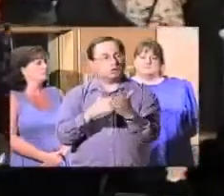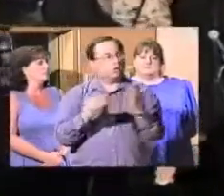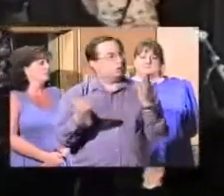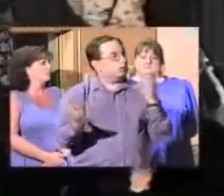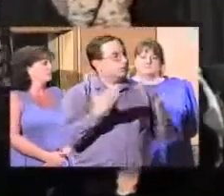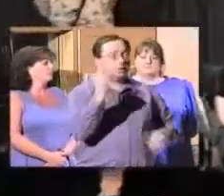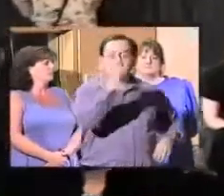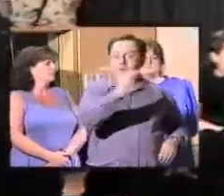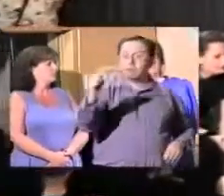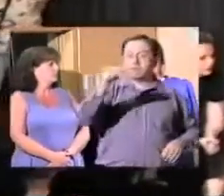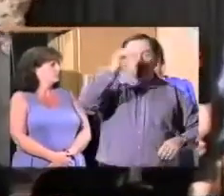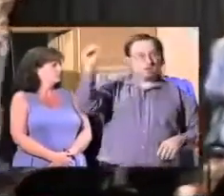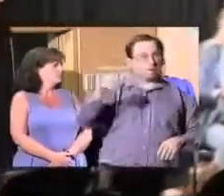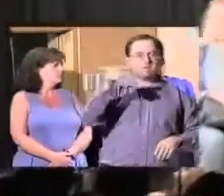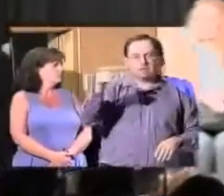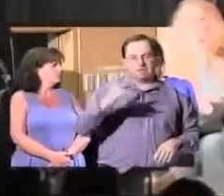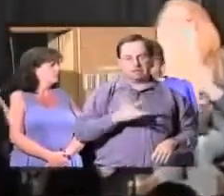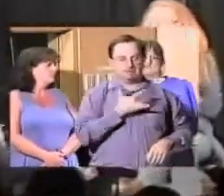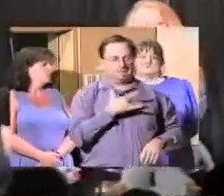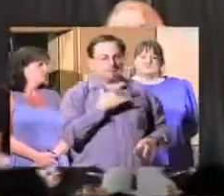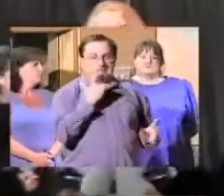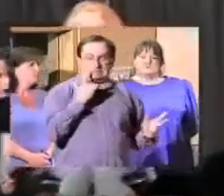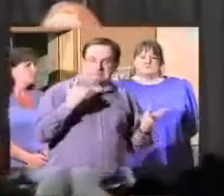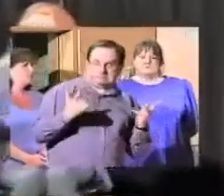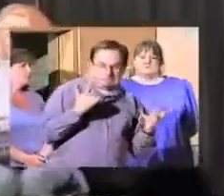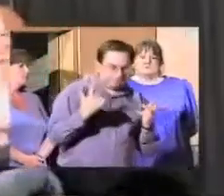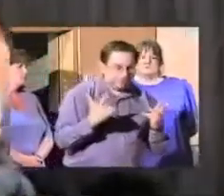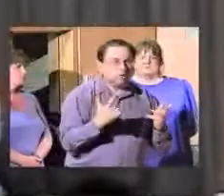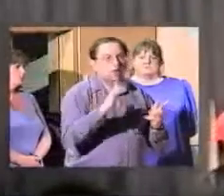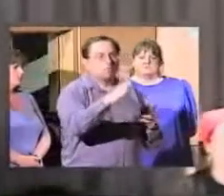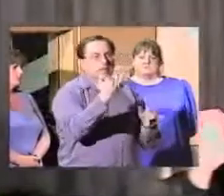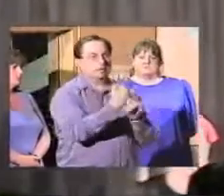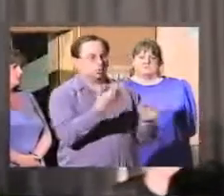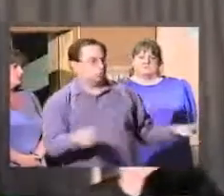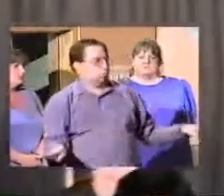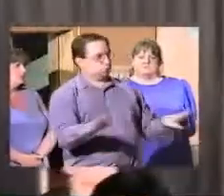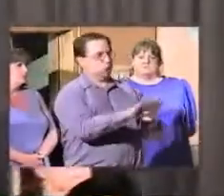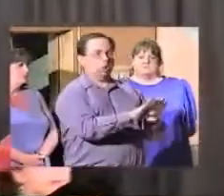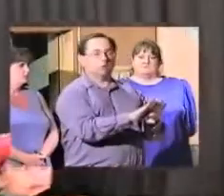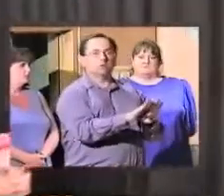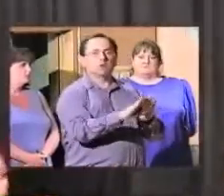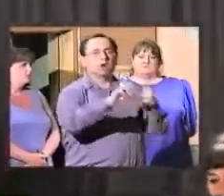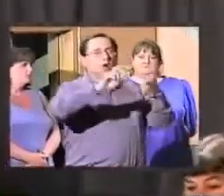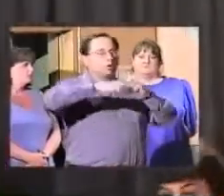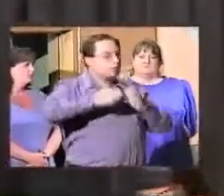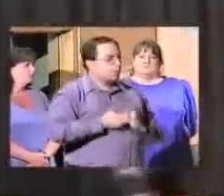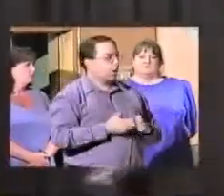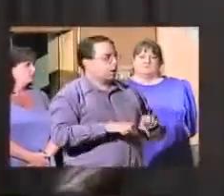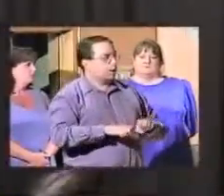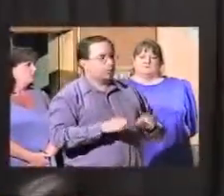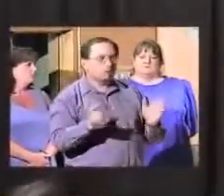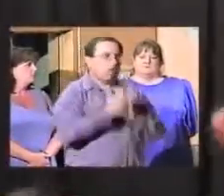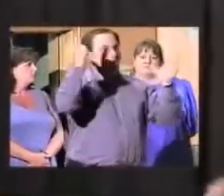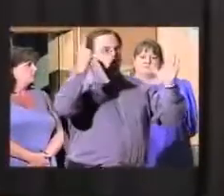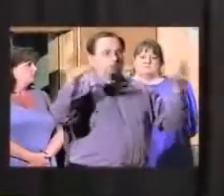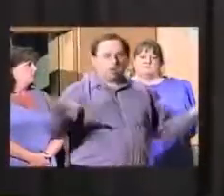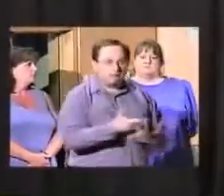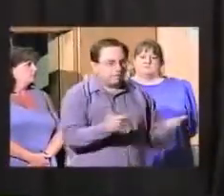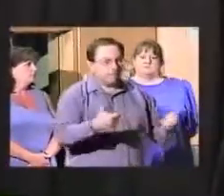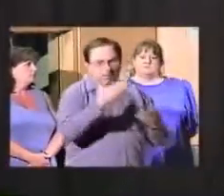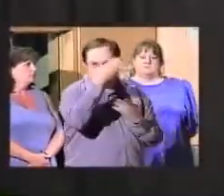Perhaps the government of Ontario felt that by closing the door to this institution, all the crimes that took place there would be